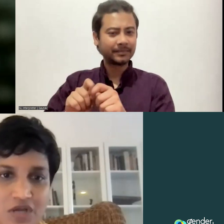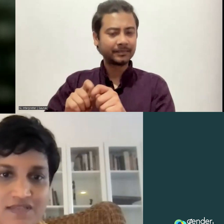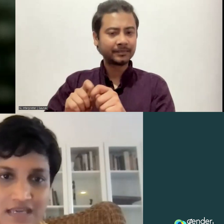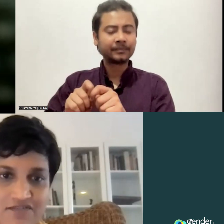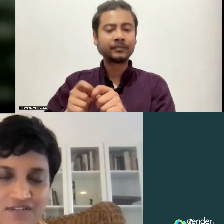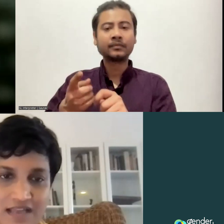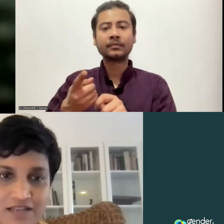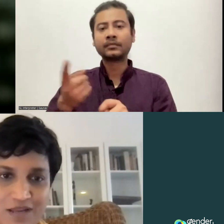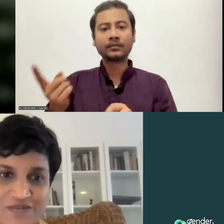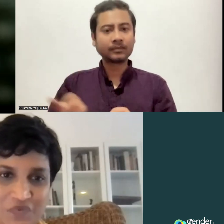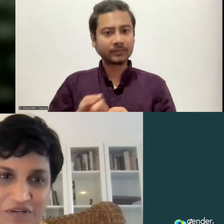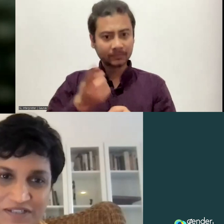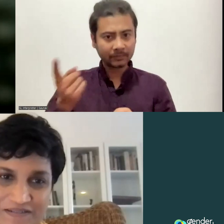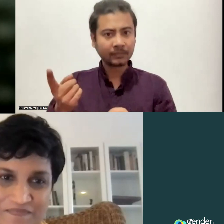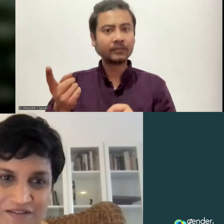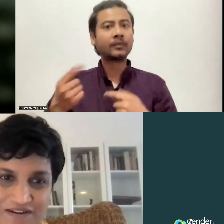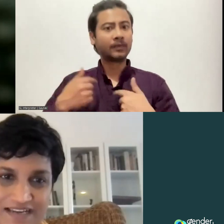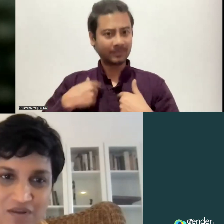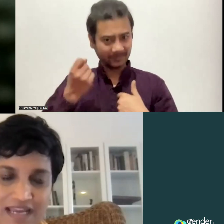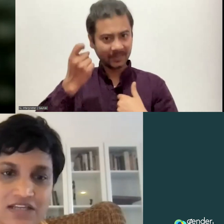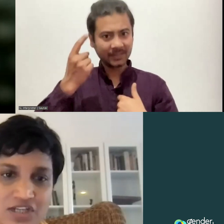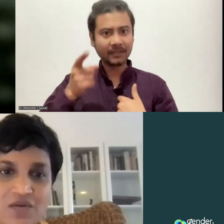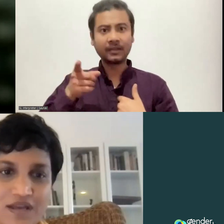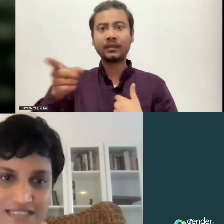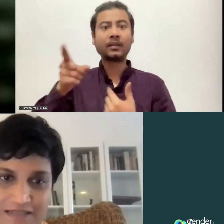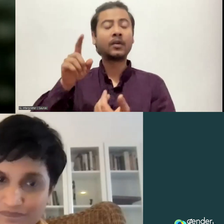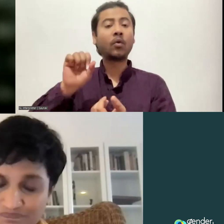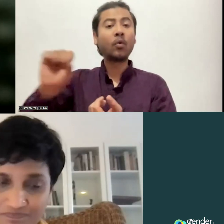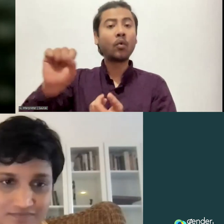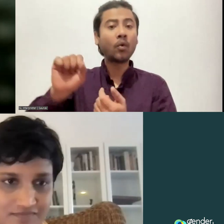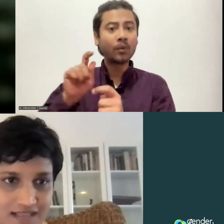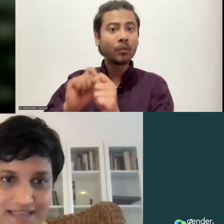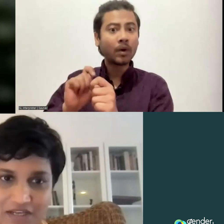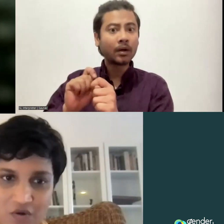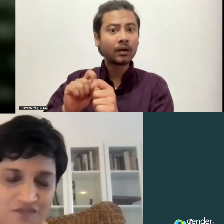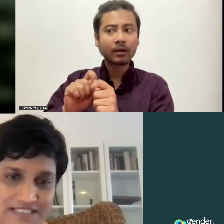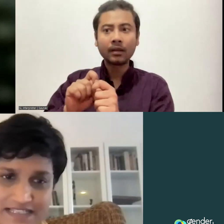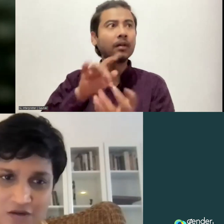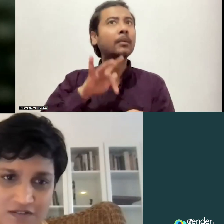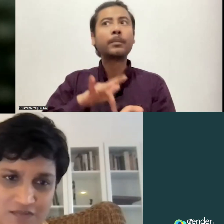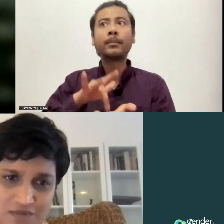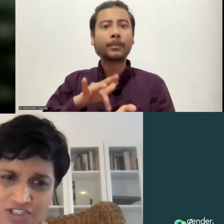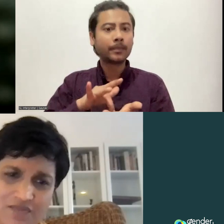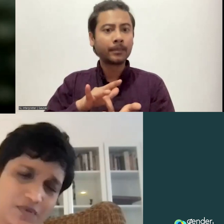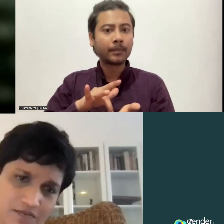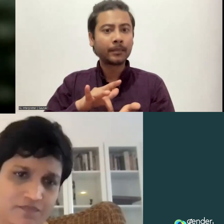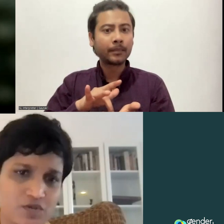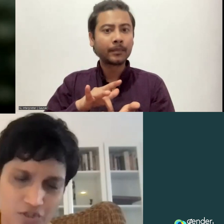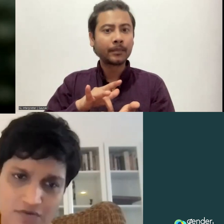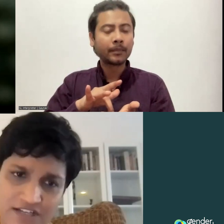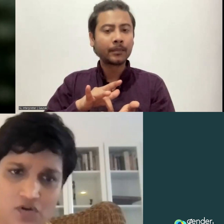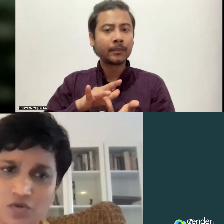it mean to have a safe and healthy place of work, right? When I initially went in, obviously there's a lot of suspicion. I went with